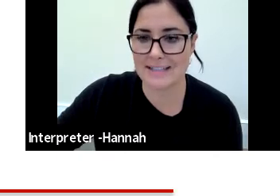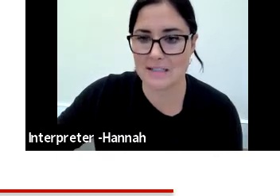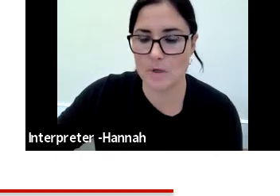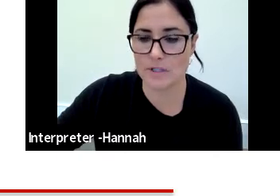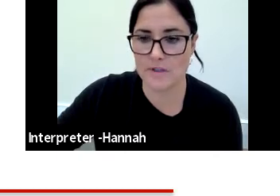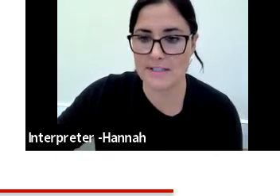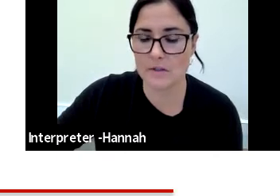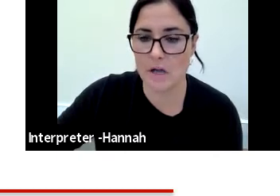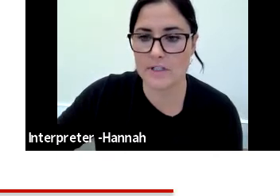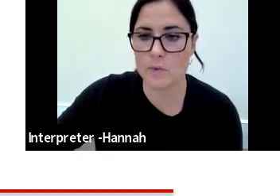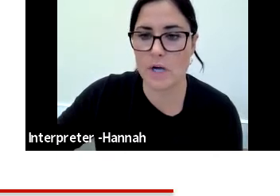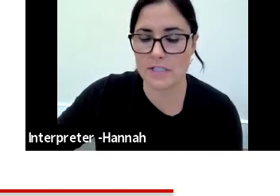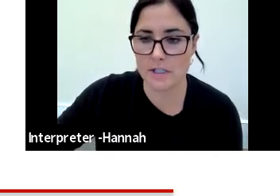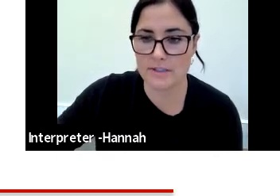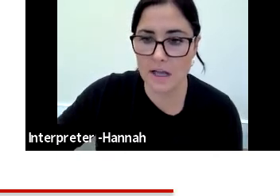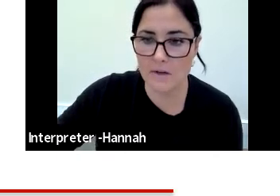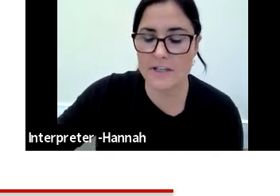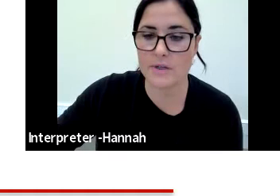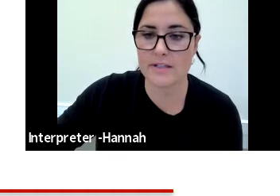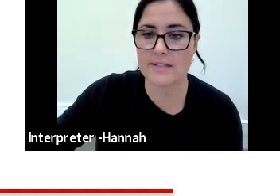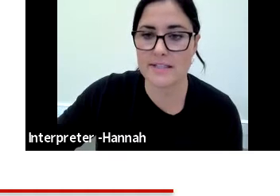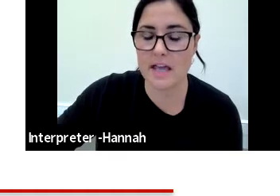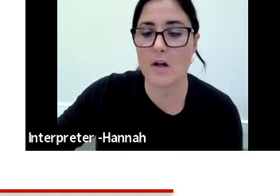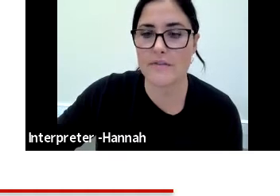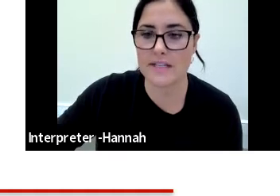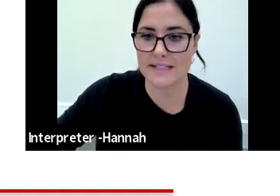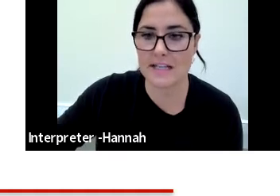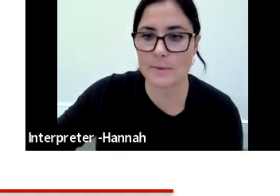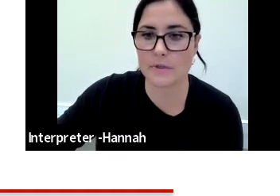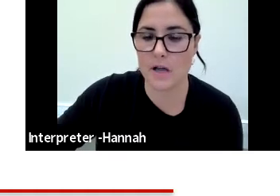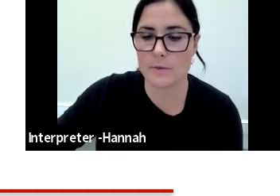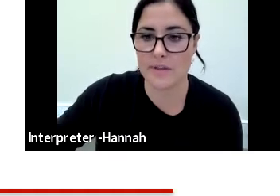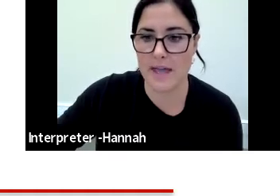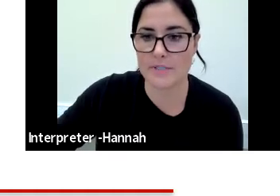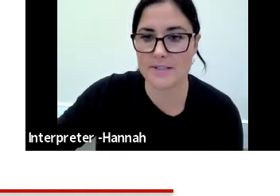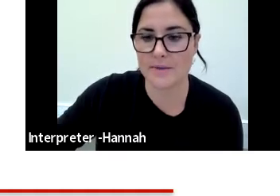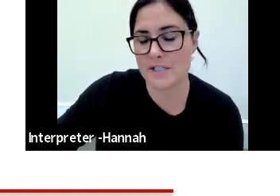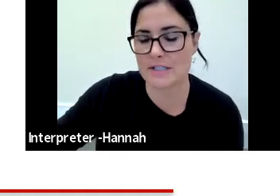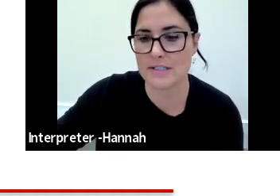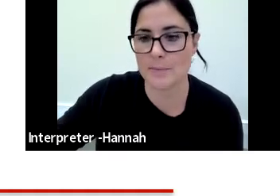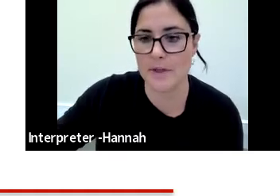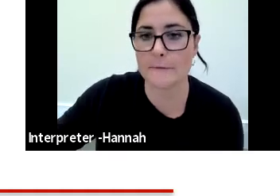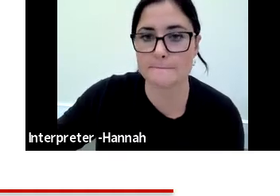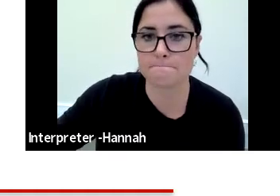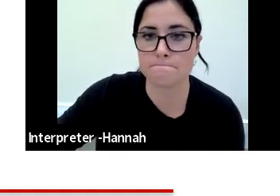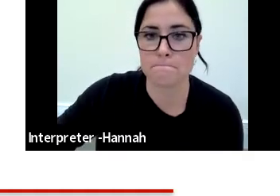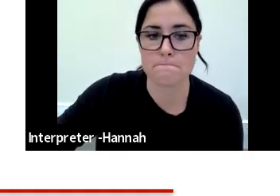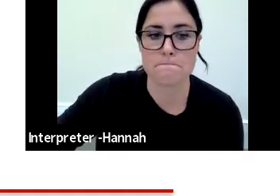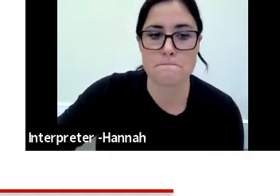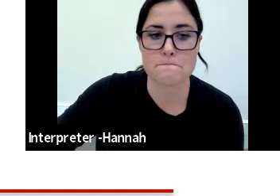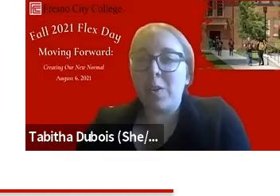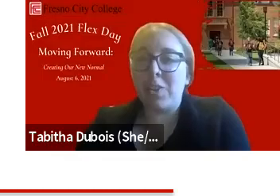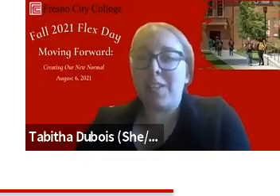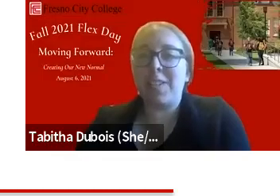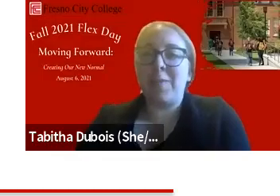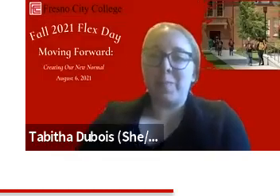sure it is accessible. Turn the sound off and you watch it yourself, and you can tell if it is accessible or not with the caption. So that's just a tip there.